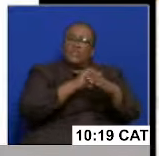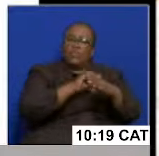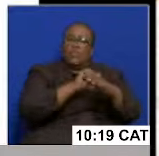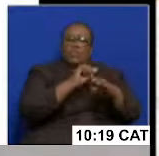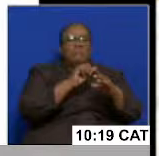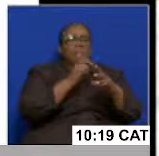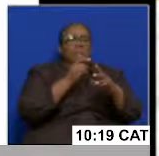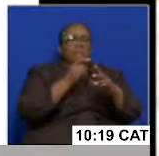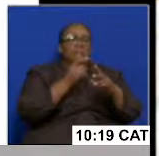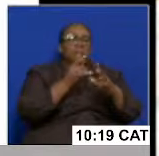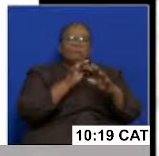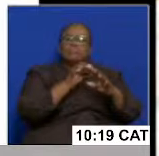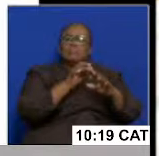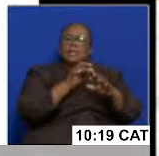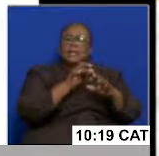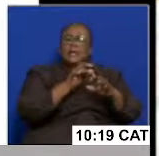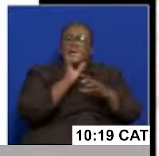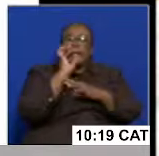pay.